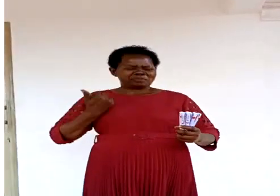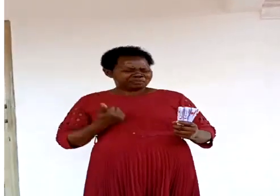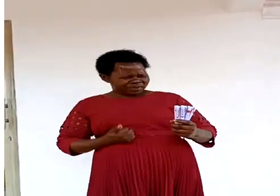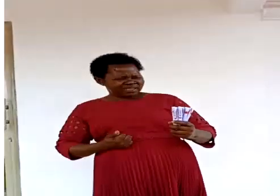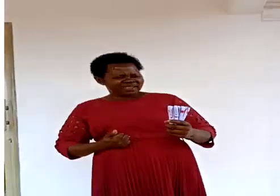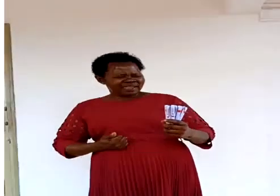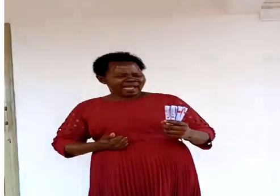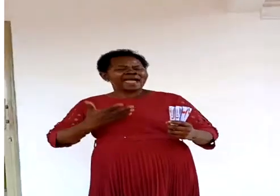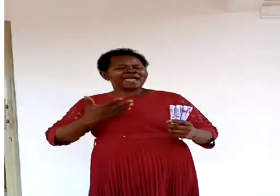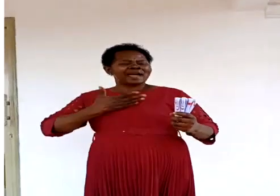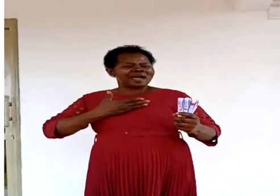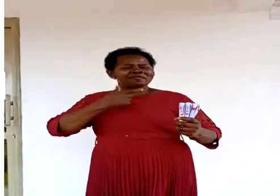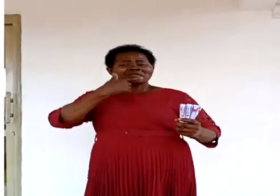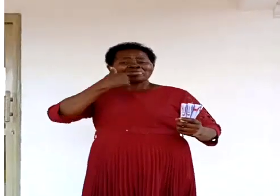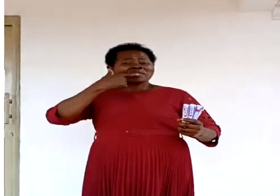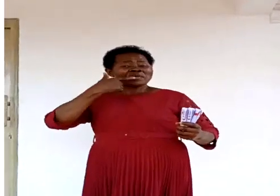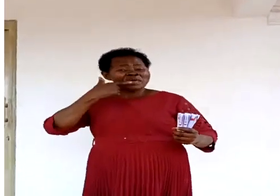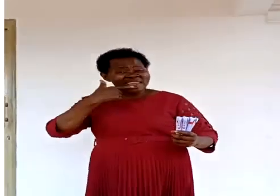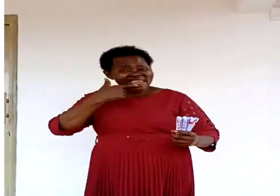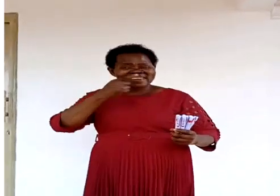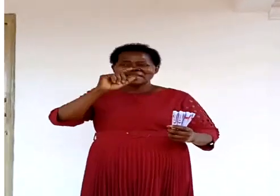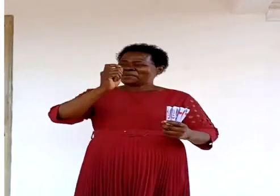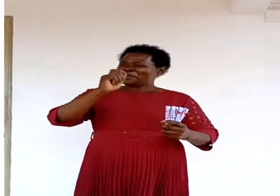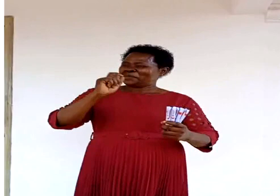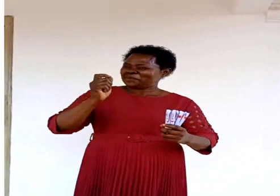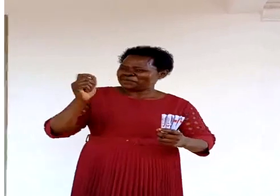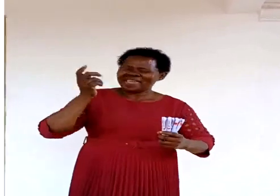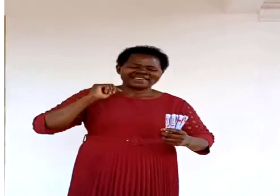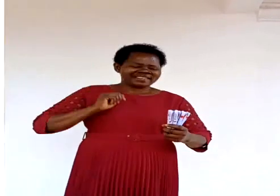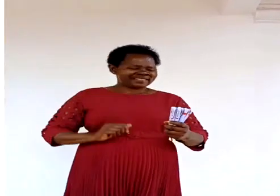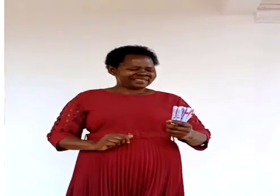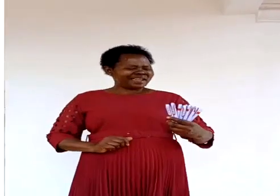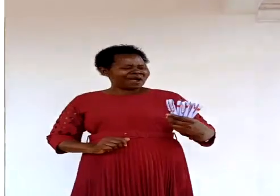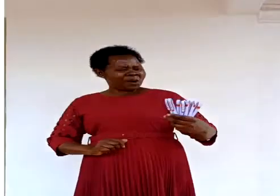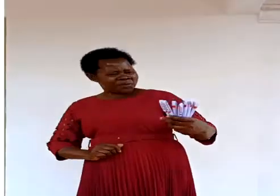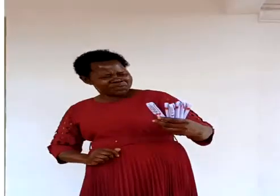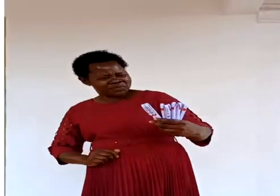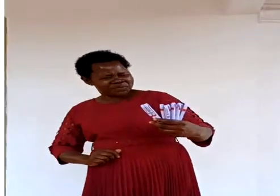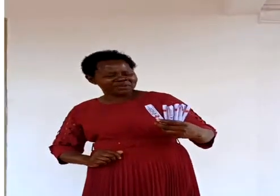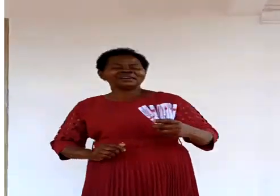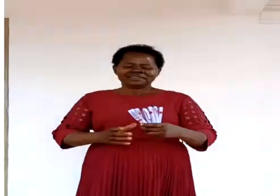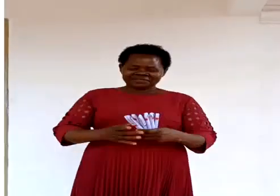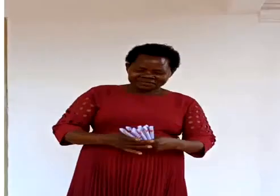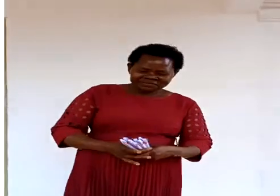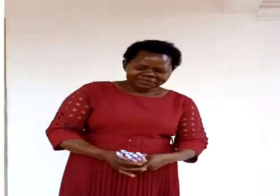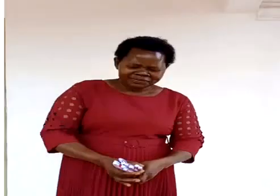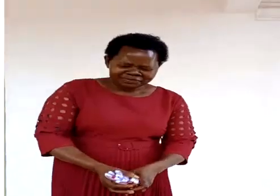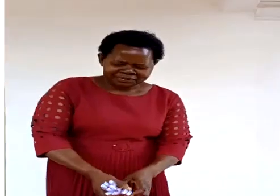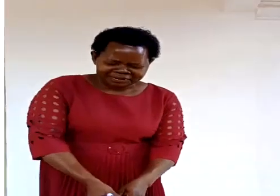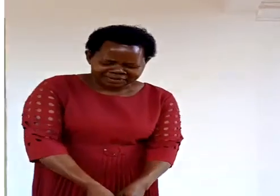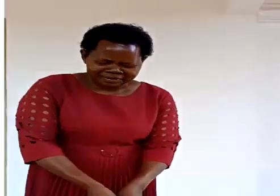Oh, I am very happy. I have red pens.